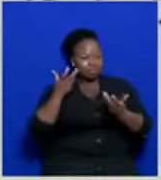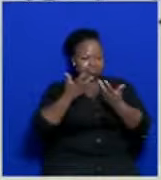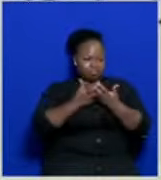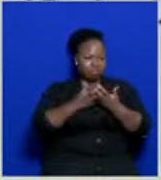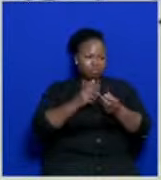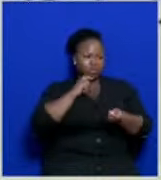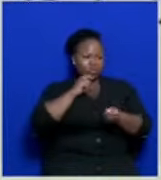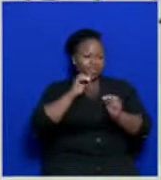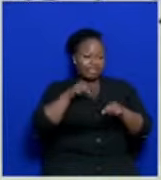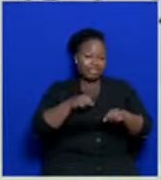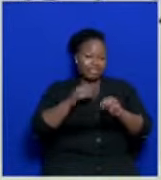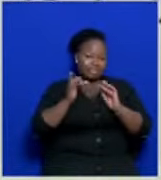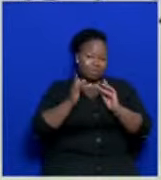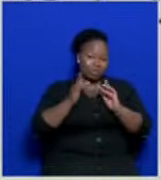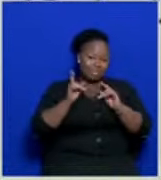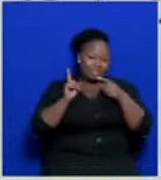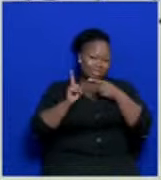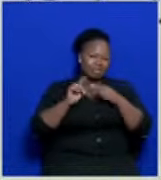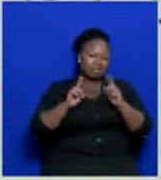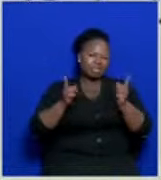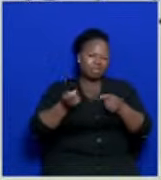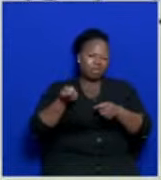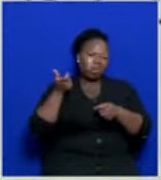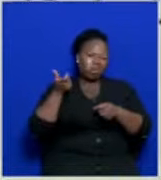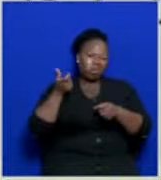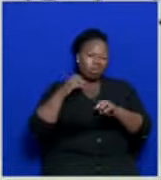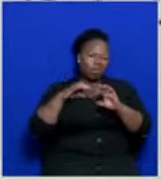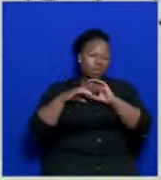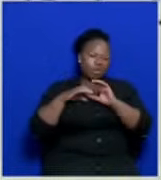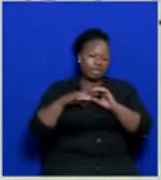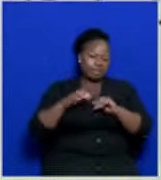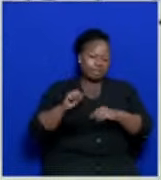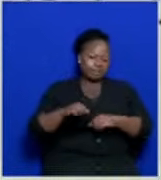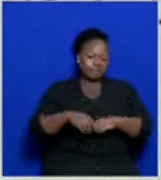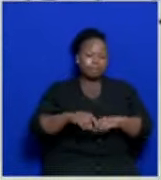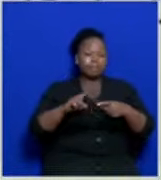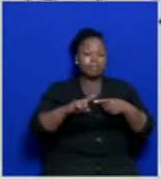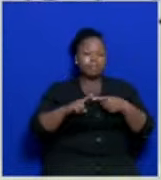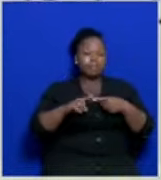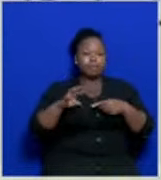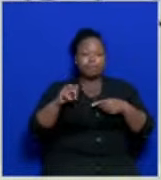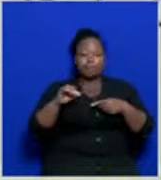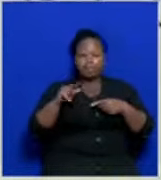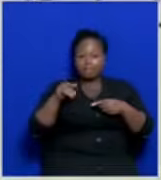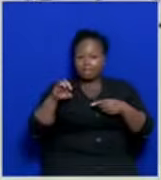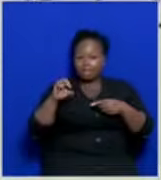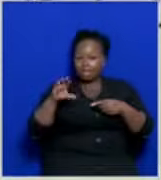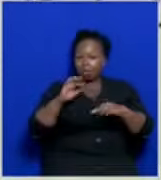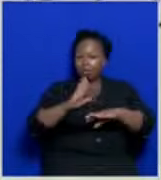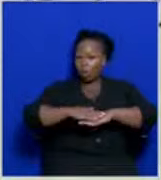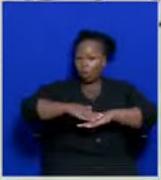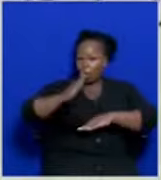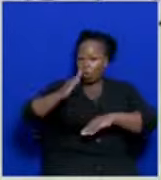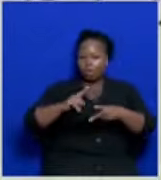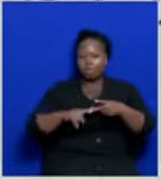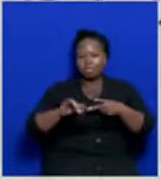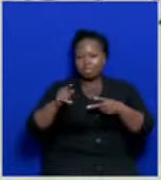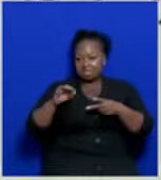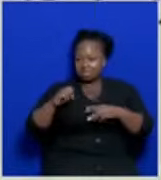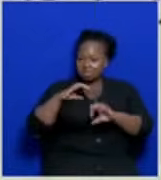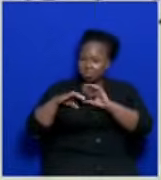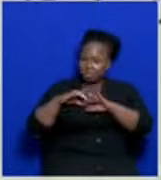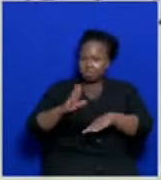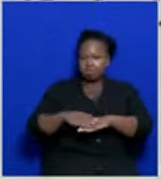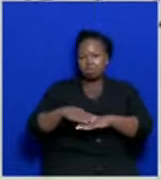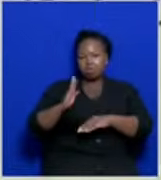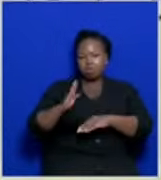with him, it was far less than you maintained with Chief Mapie and Commissioner Spies, if your annexures are anything to